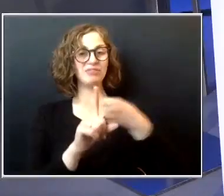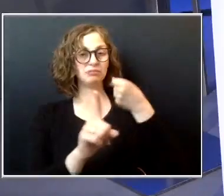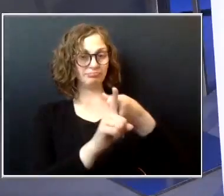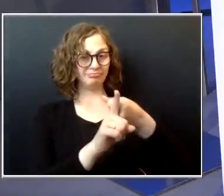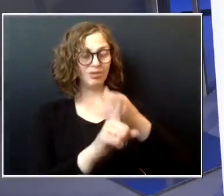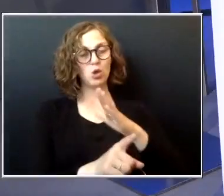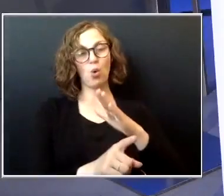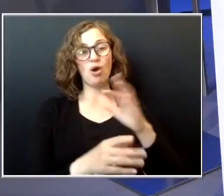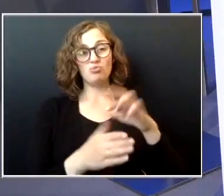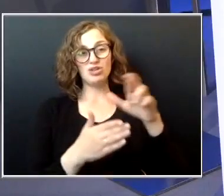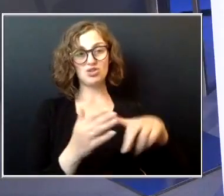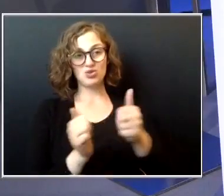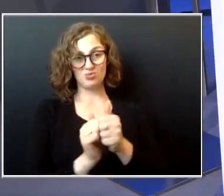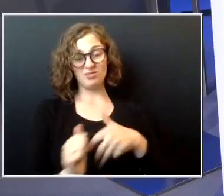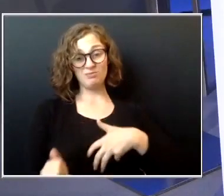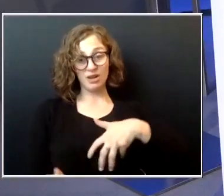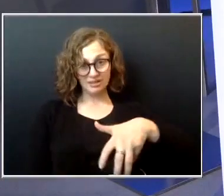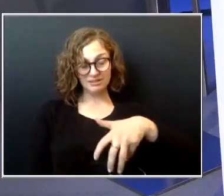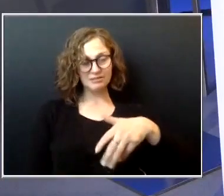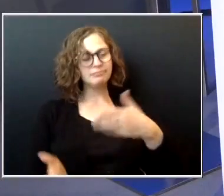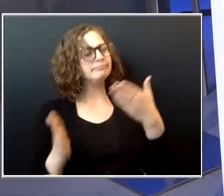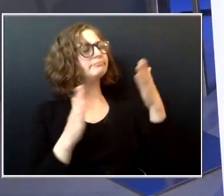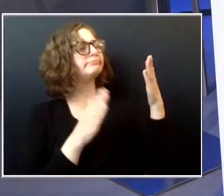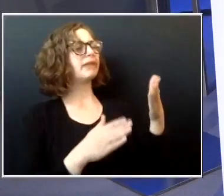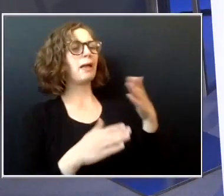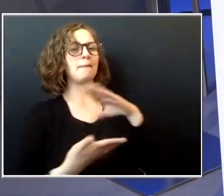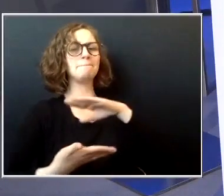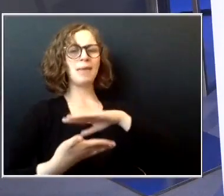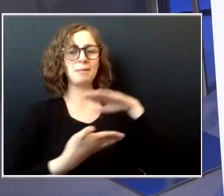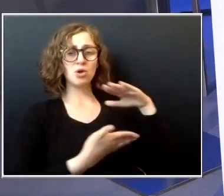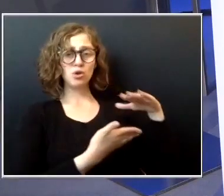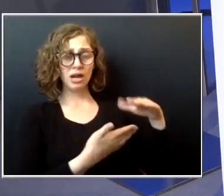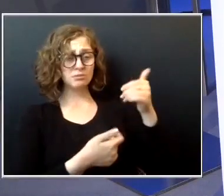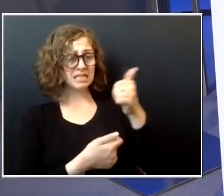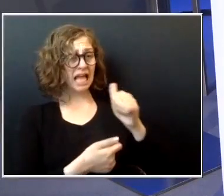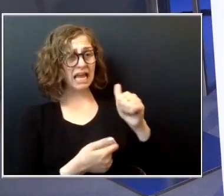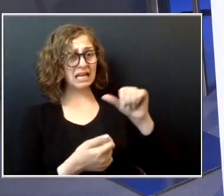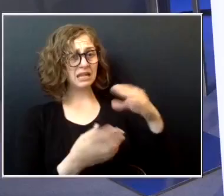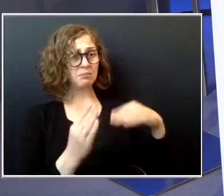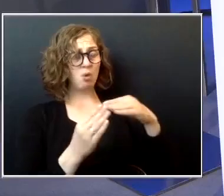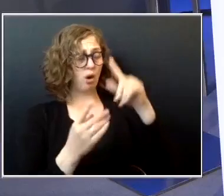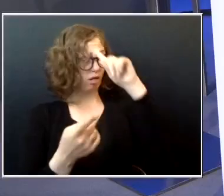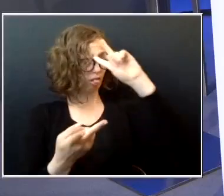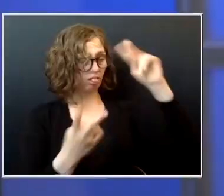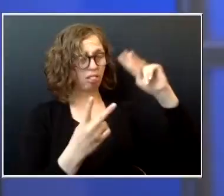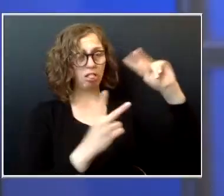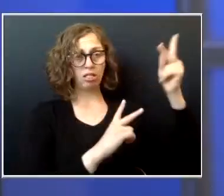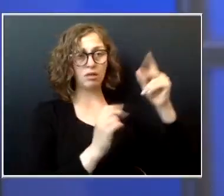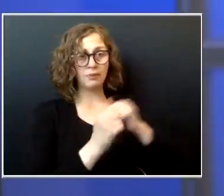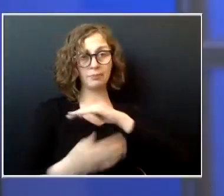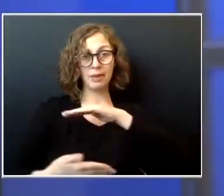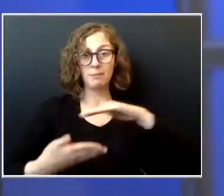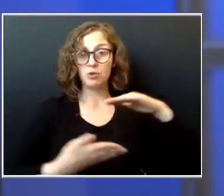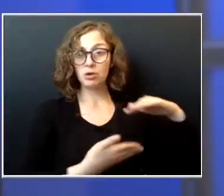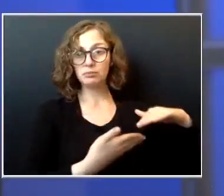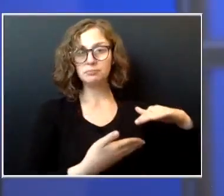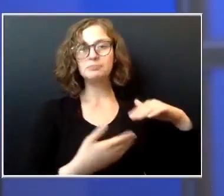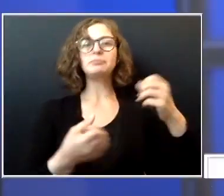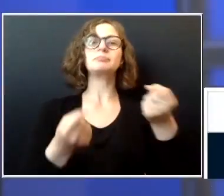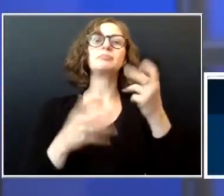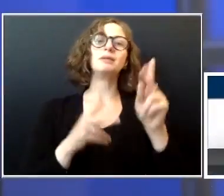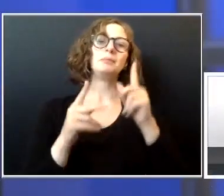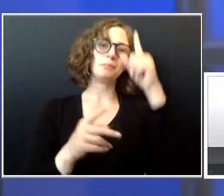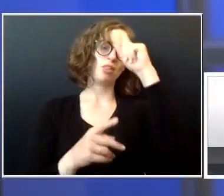Whitblad, mammograms. What anything else to add about people getting anything wrong when it comes to that? A lot of people think I don't have a family history of